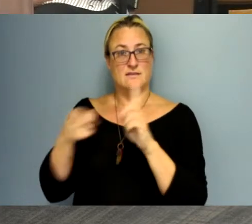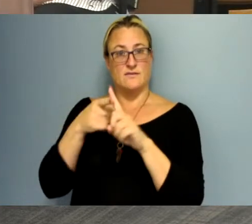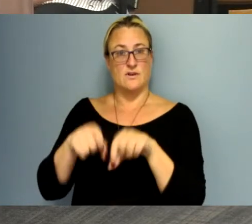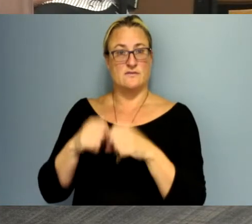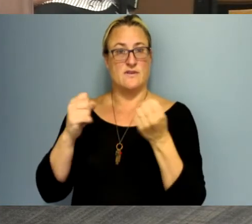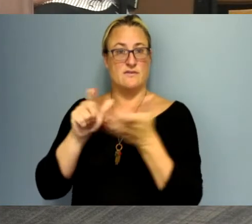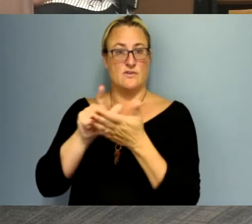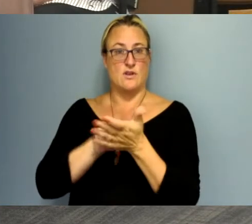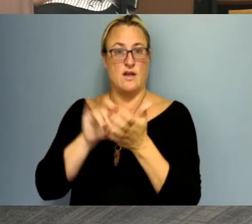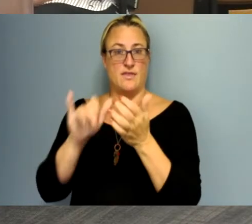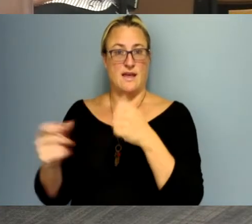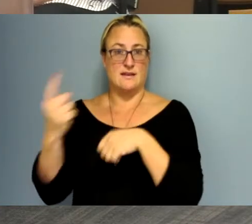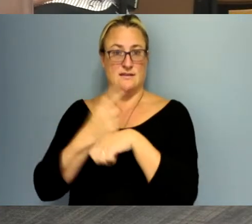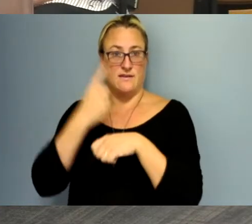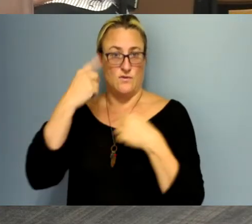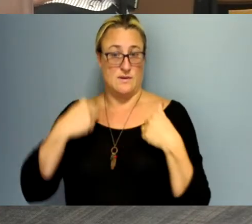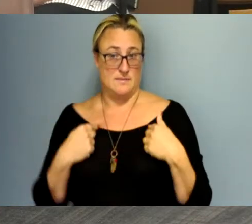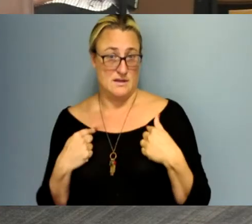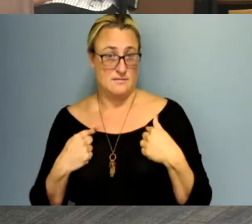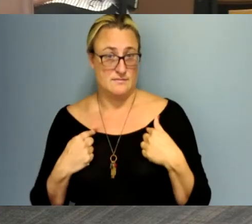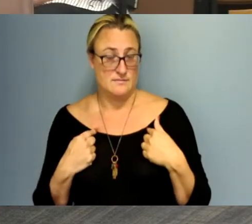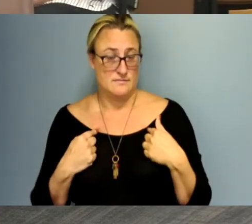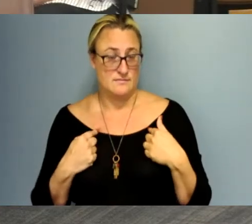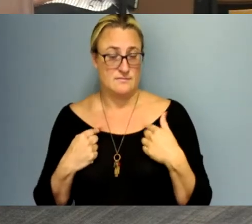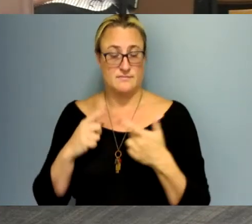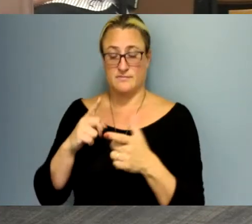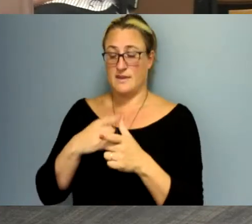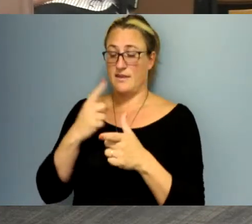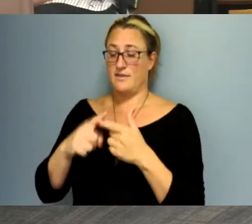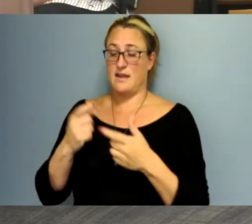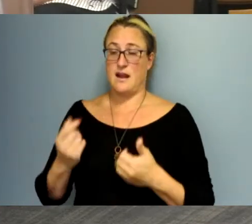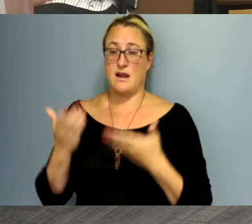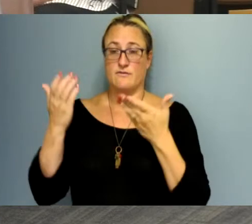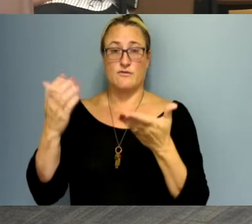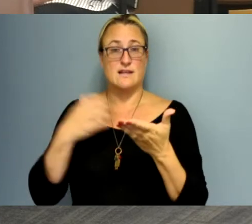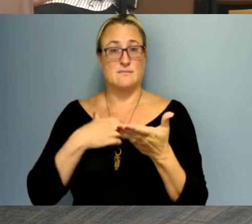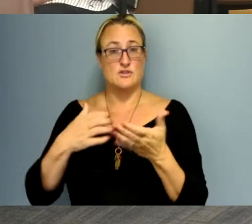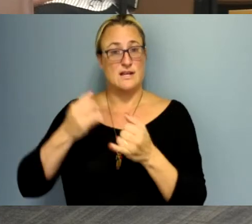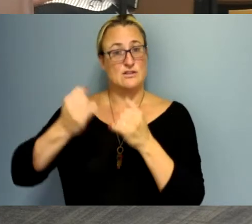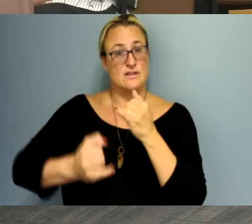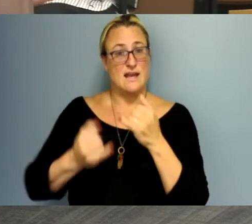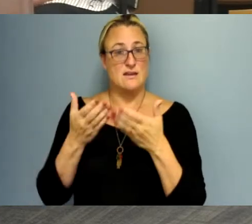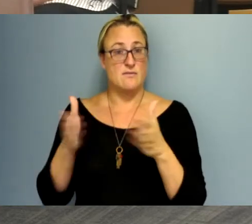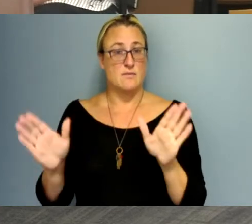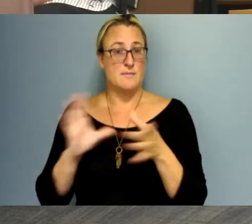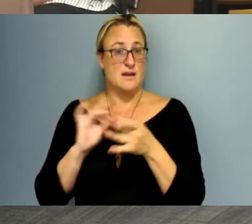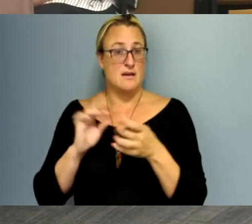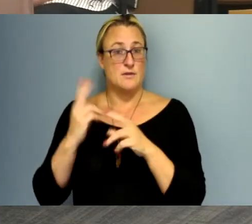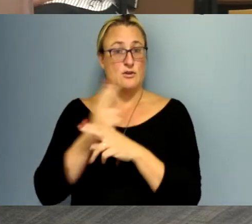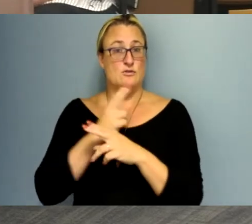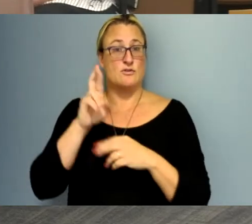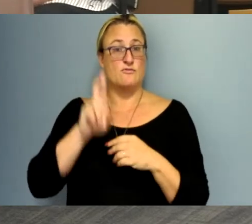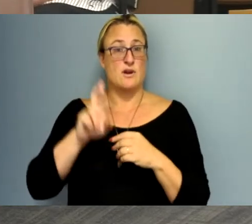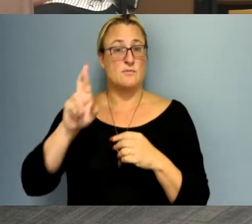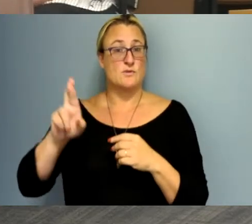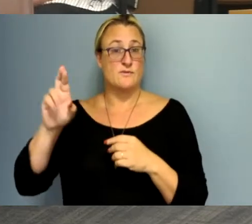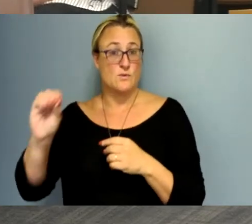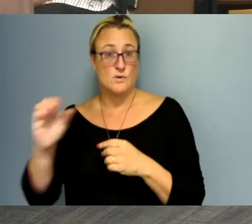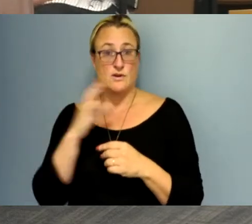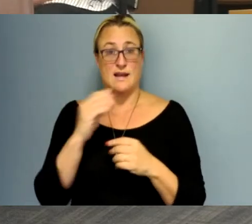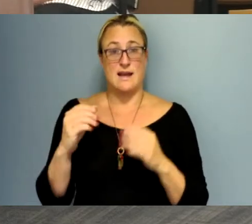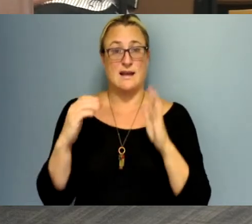that day for me. Then I raised an objection at the end of public comment using Robert's Rules of Order and